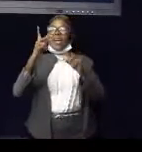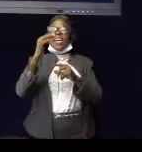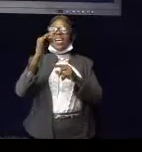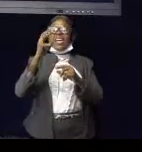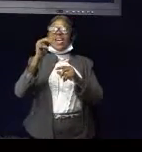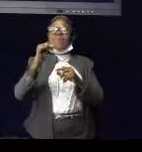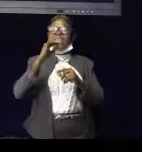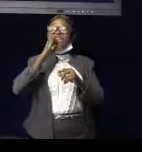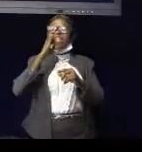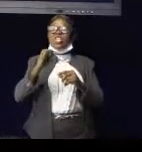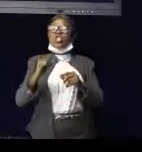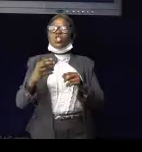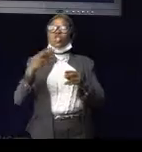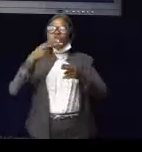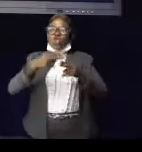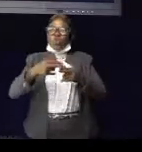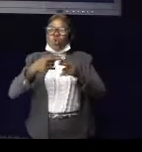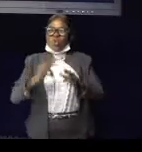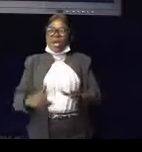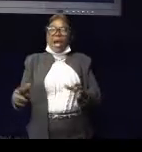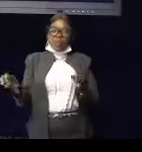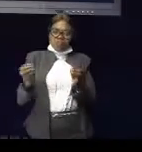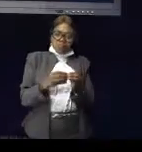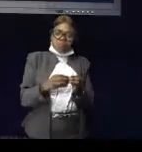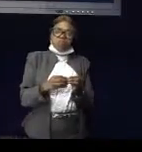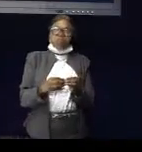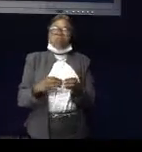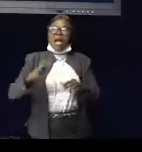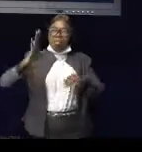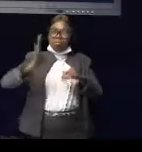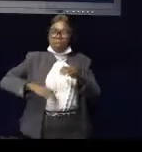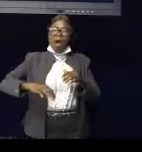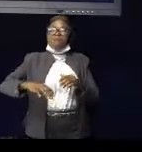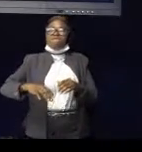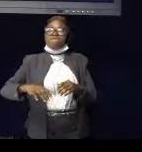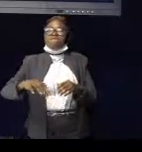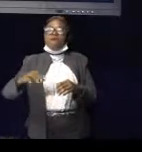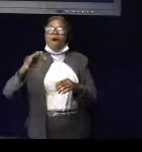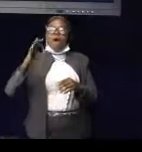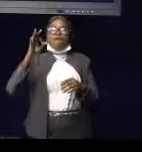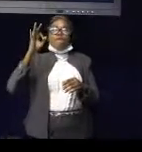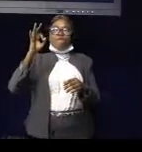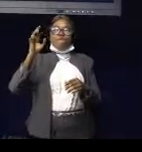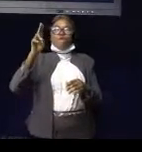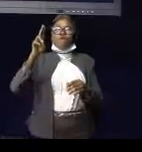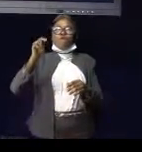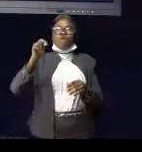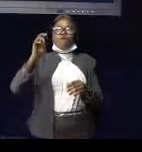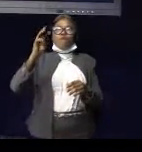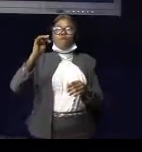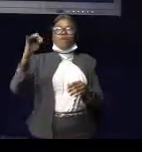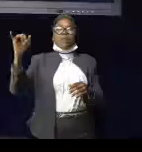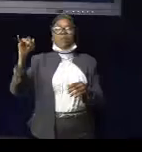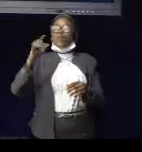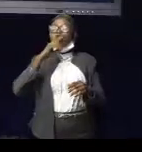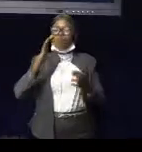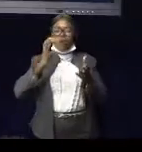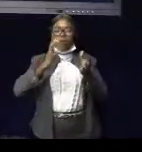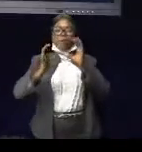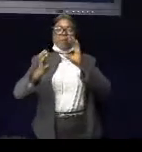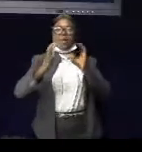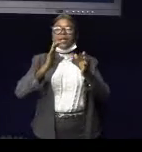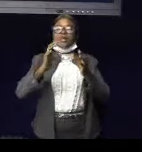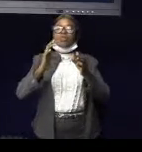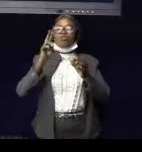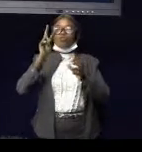shorter than Fumi. Kemi is shorter than Fumi. That is, we are comparing two people at the